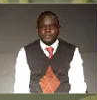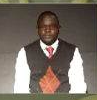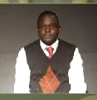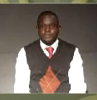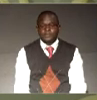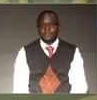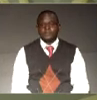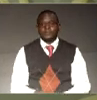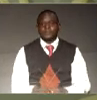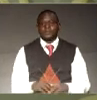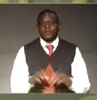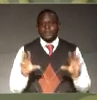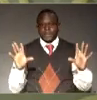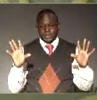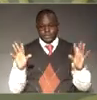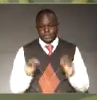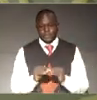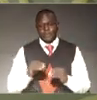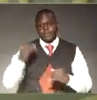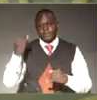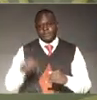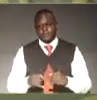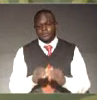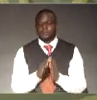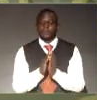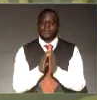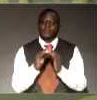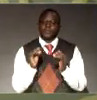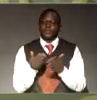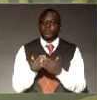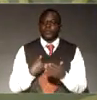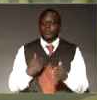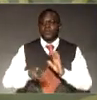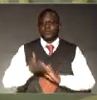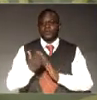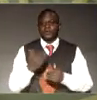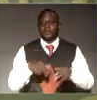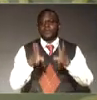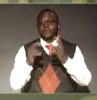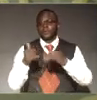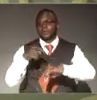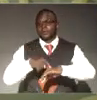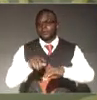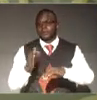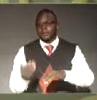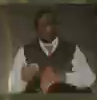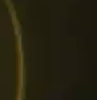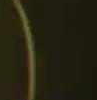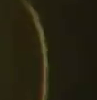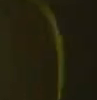And that sports report brings us to the end of this bulletin. But before we leave you, let's have a quick reminder of our top stories.